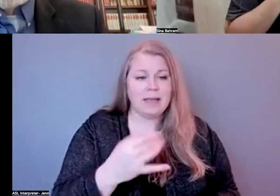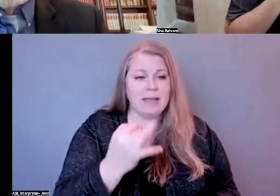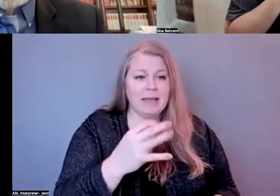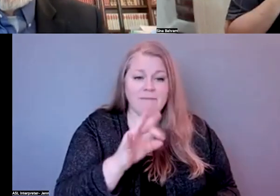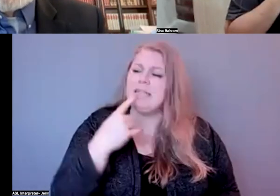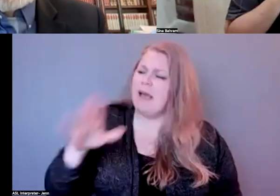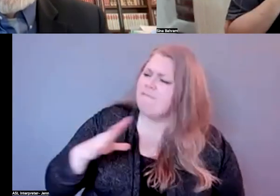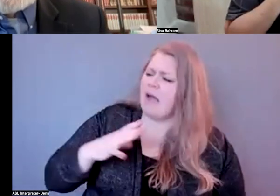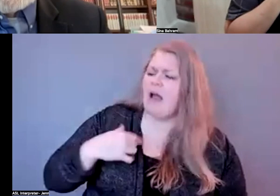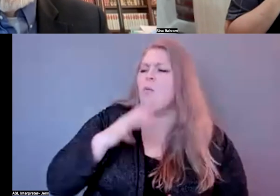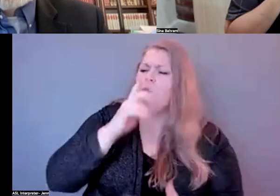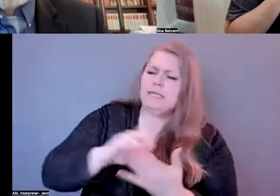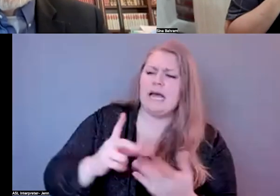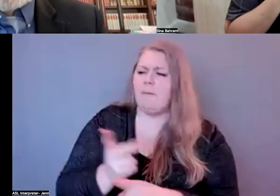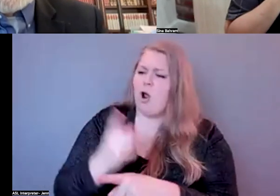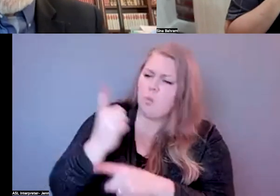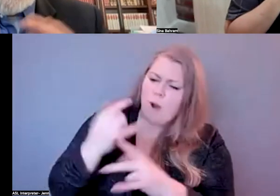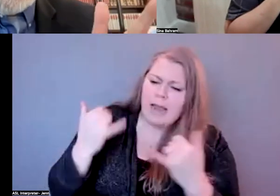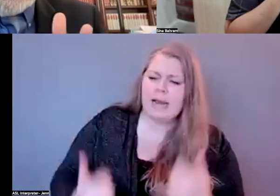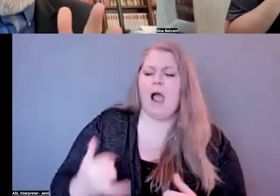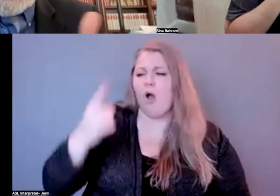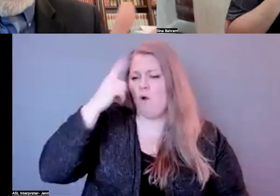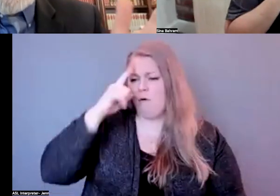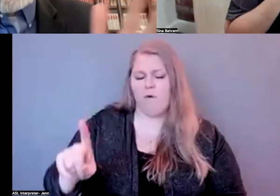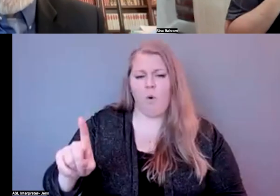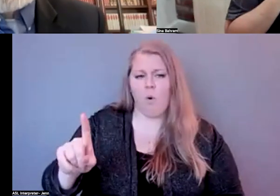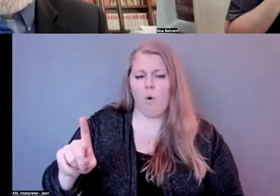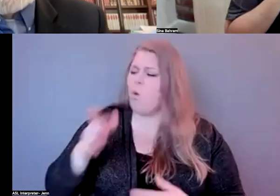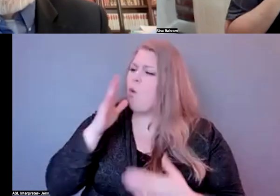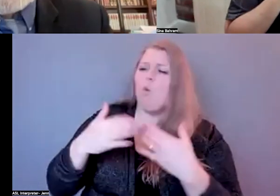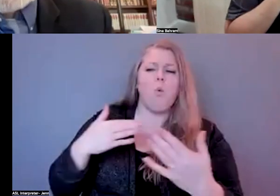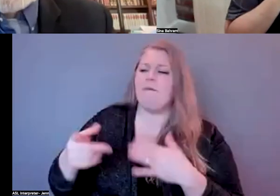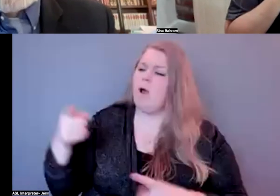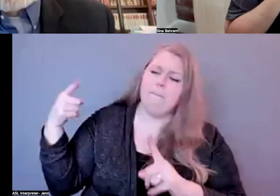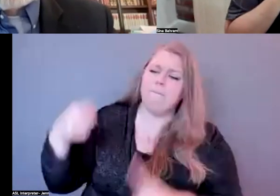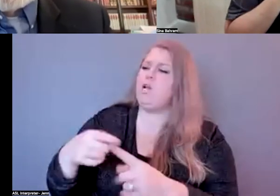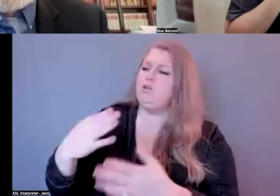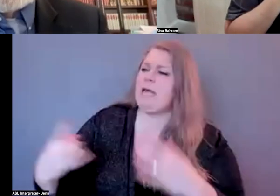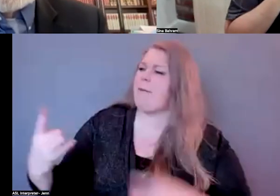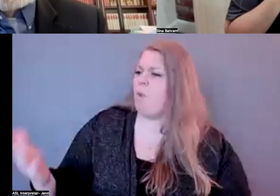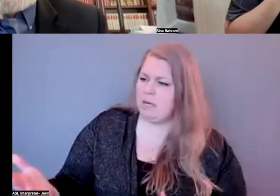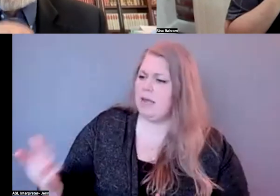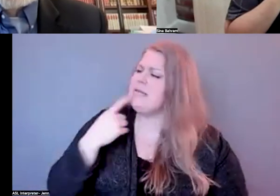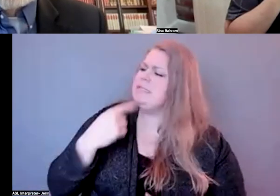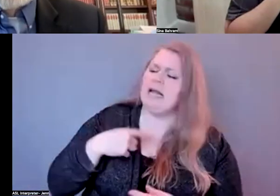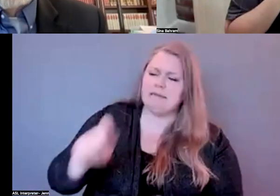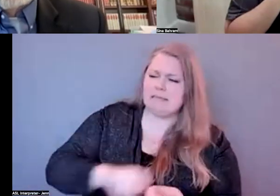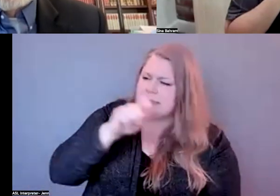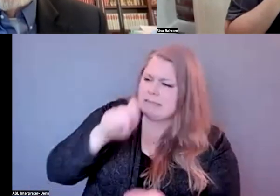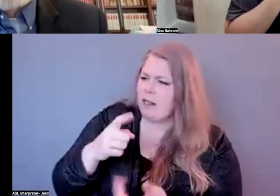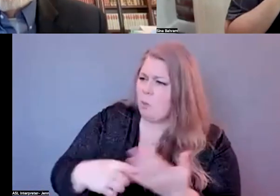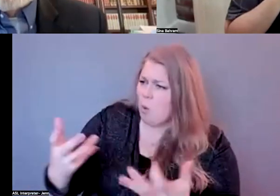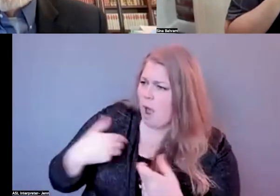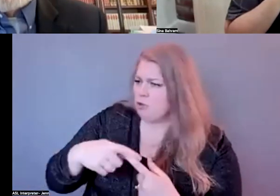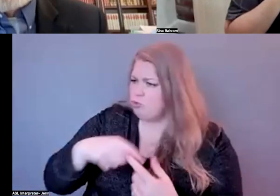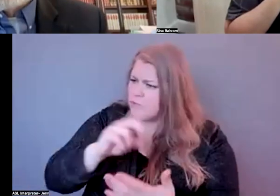we're going to design a product right now for whoever you point to somebody and tell us exactly how we should design